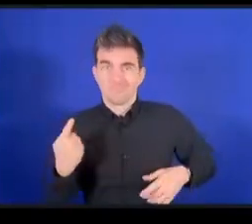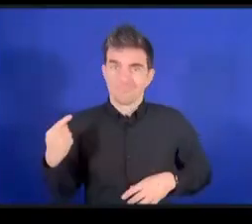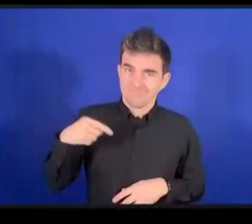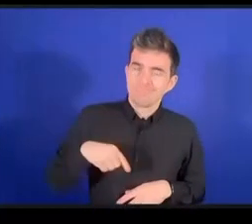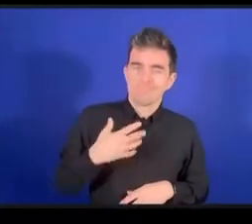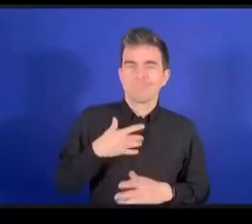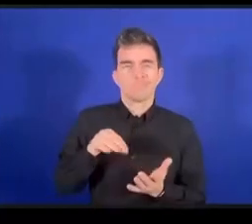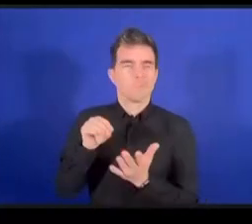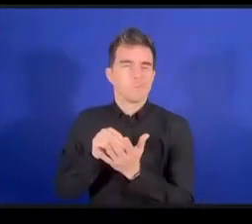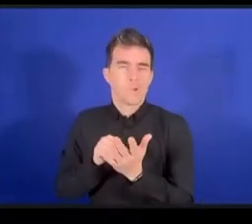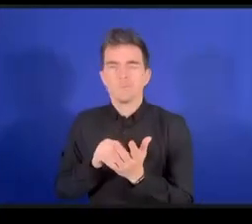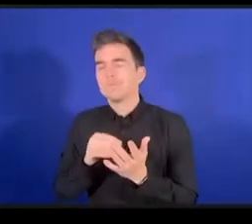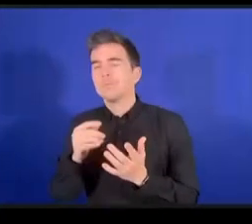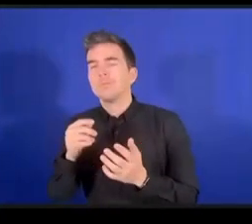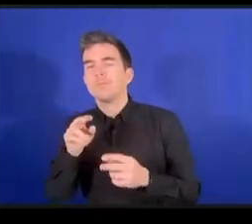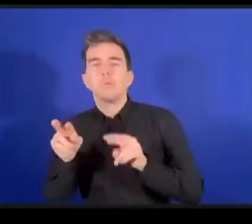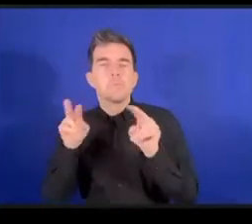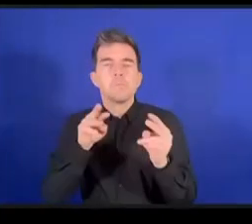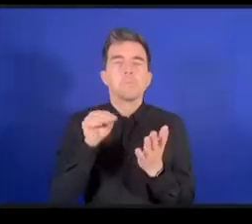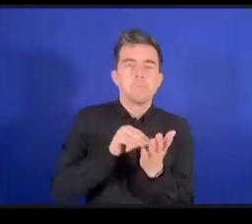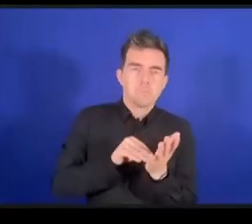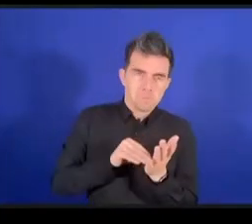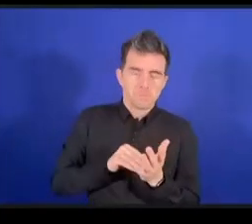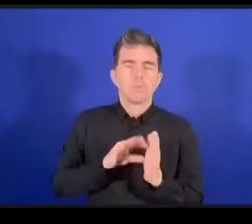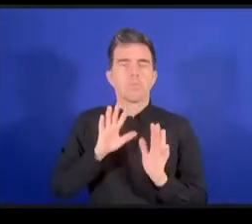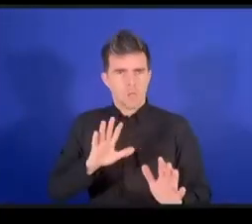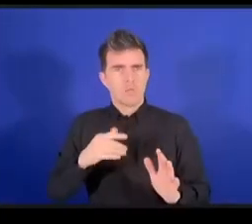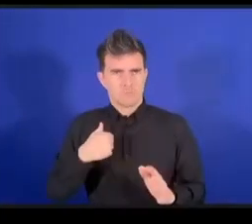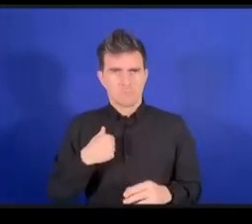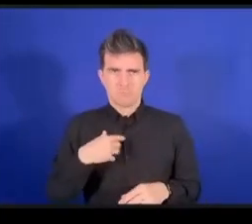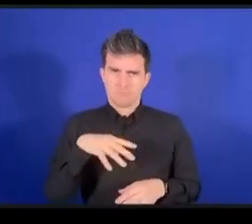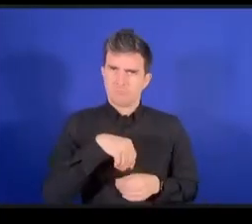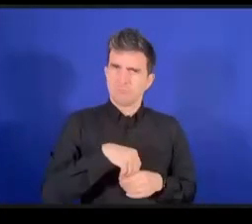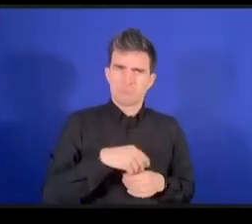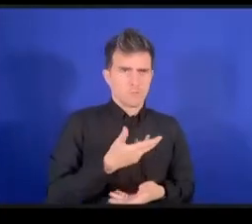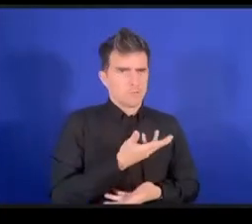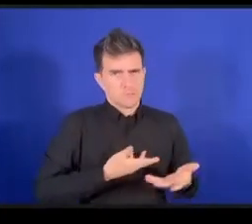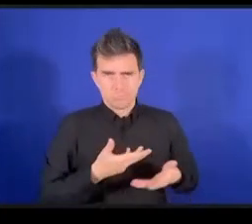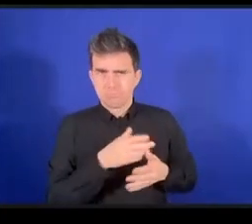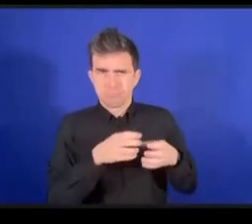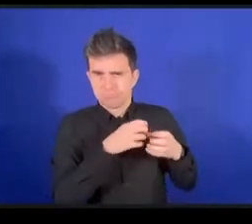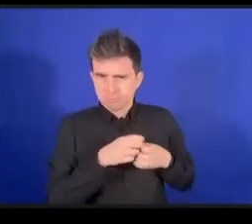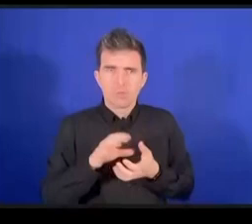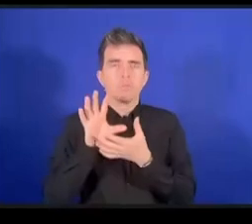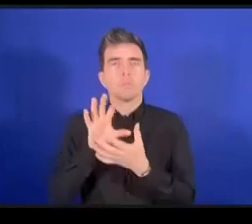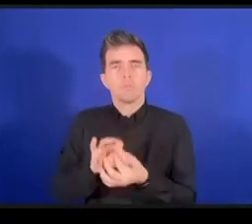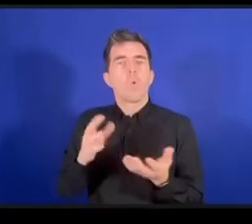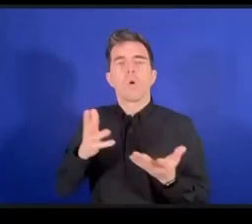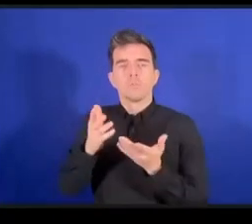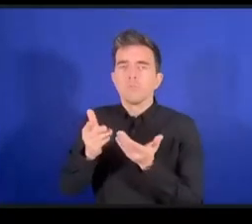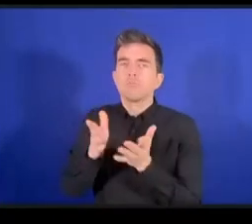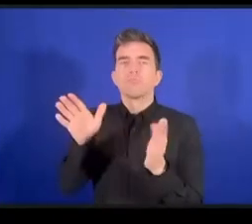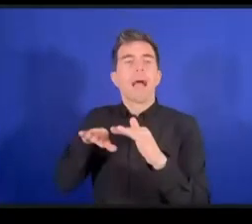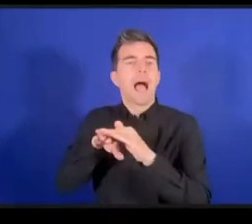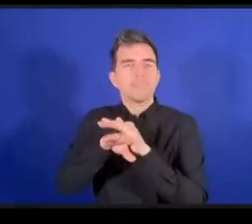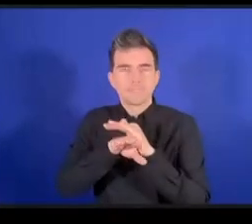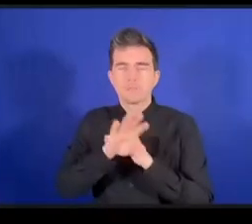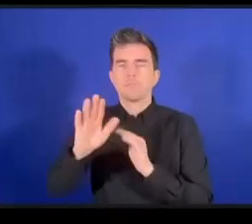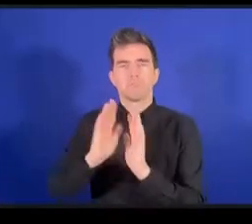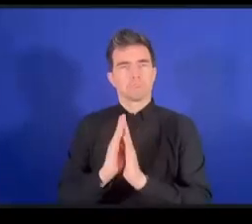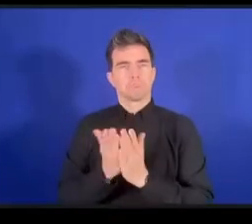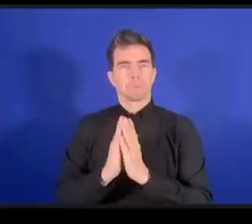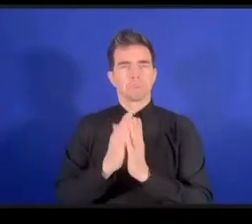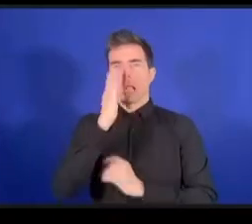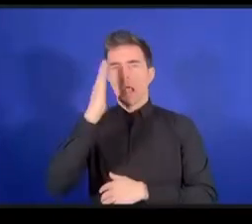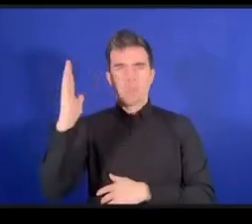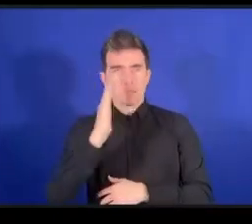on Public Access and Libraries. I think the two overall points I came away with were, firstly, that there's a